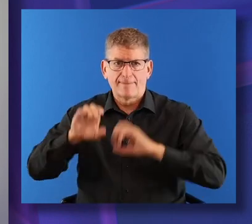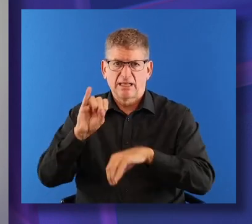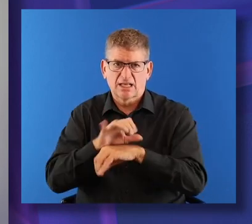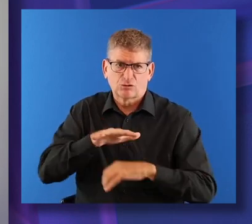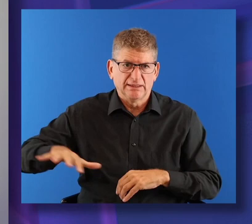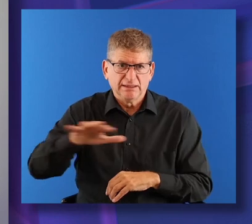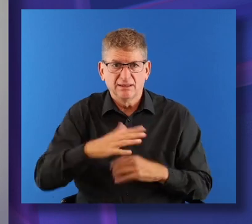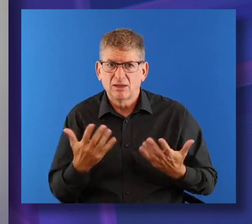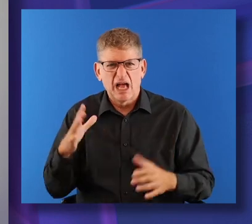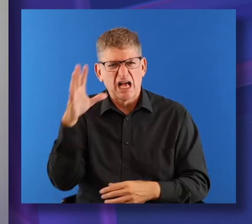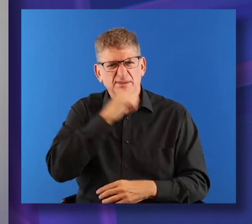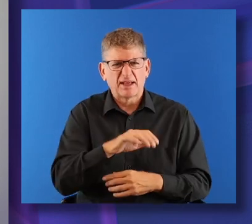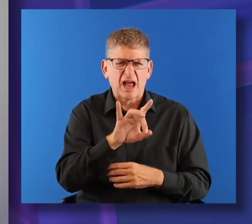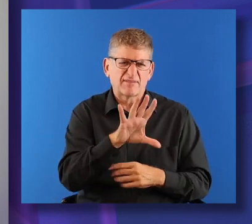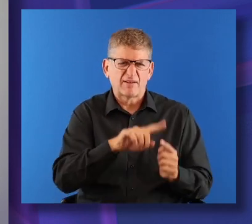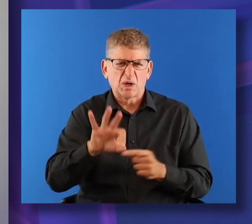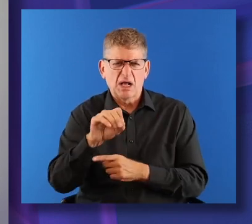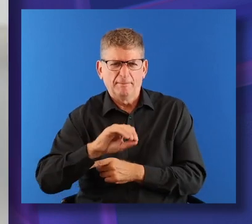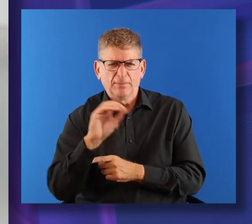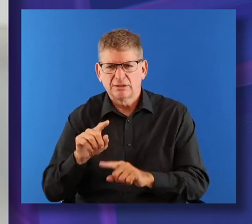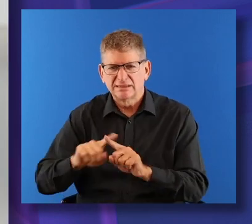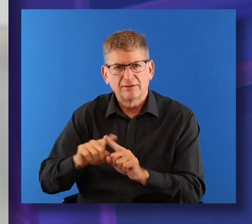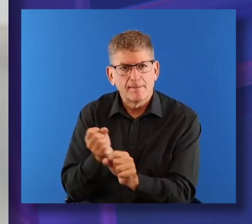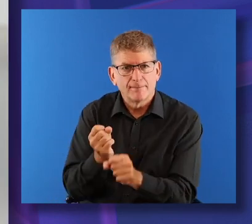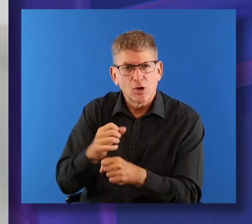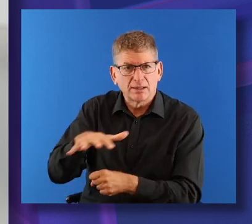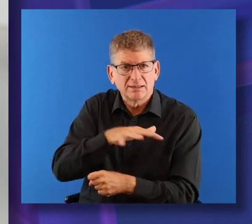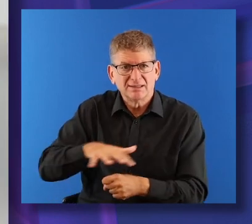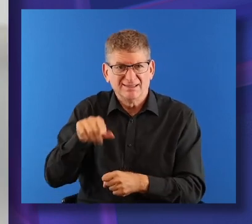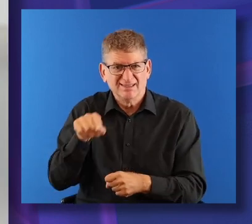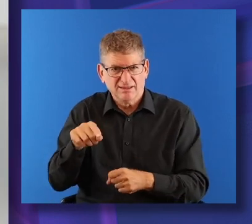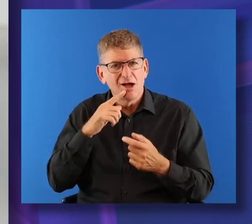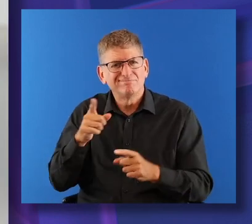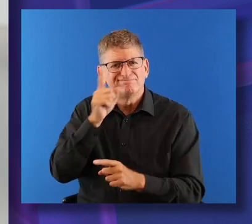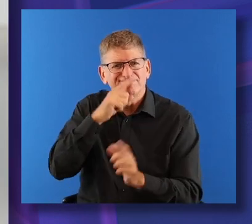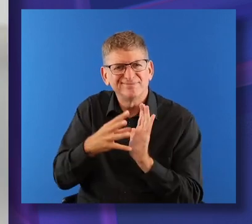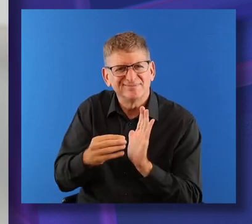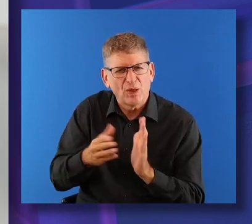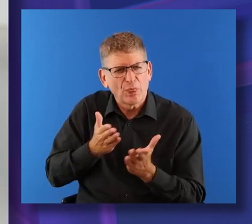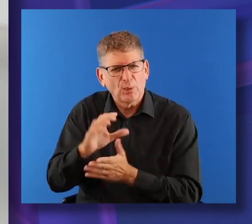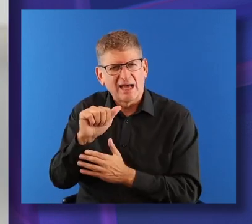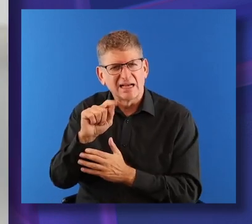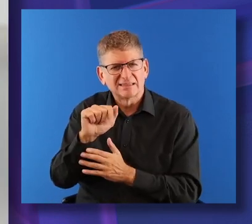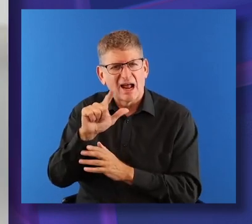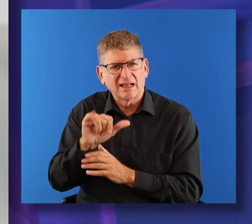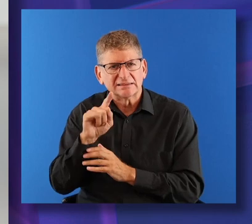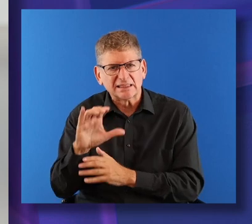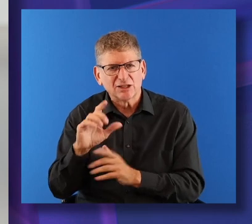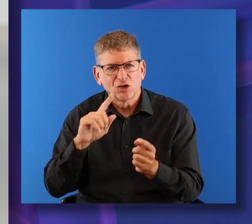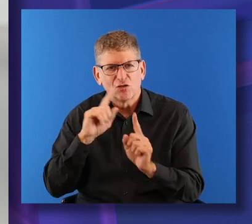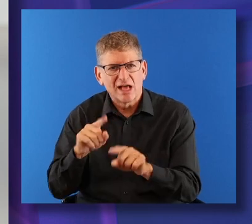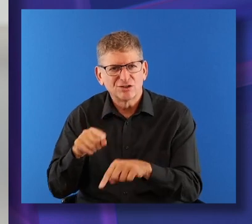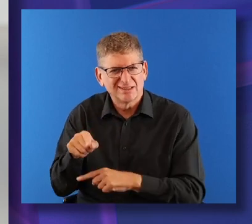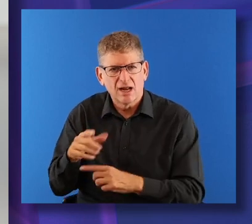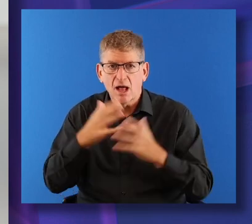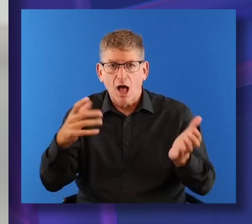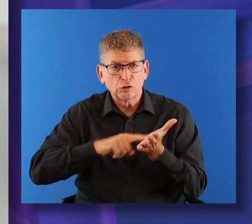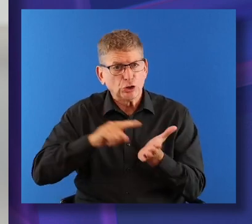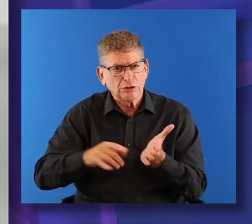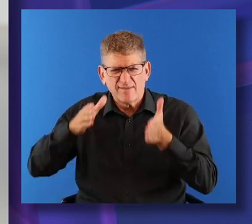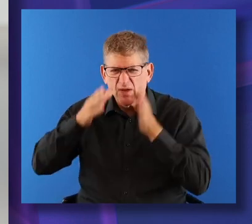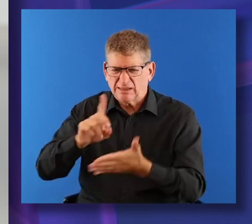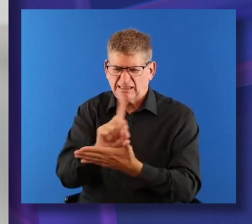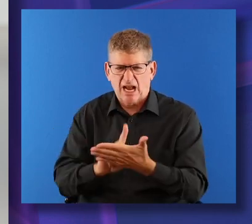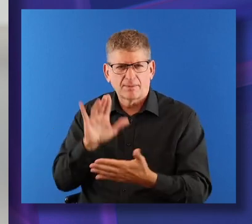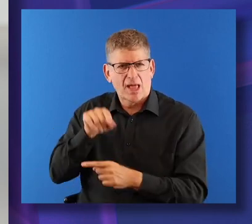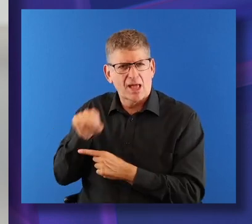catalysts. Here, numerically simulating the time evolution of the molecules or materials in the reaction can help us to identify which